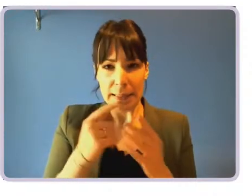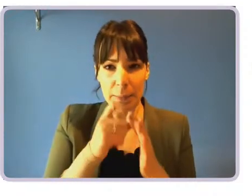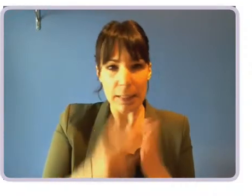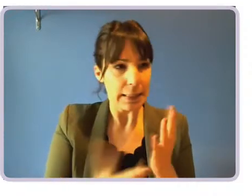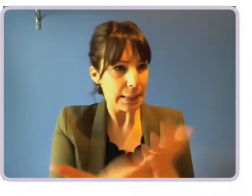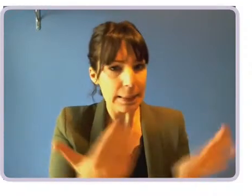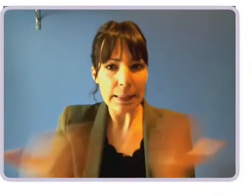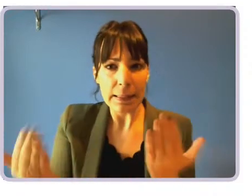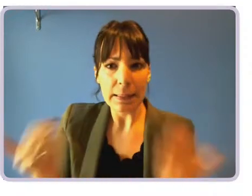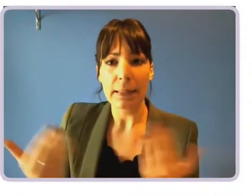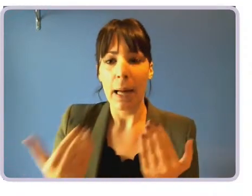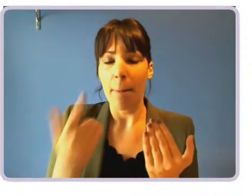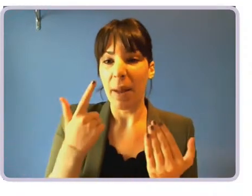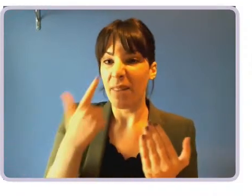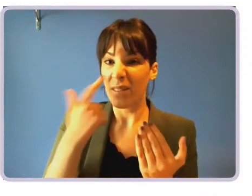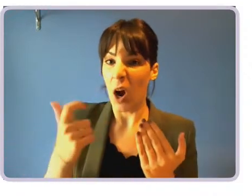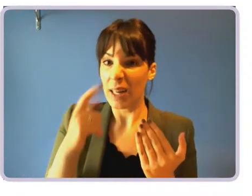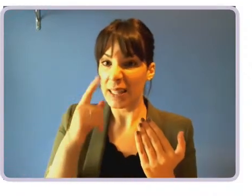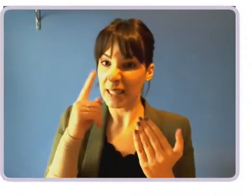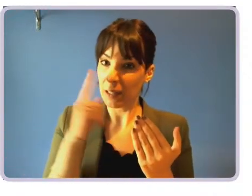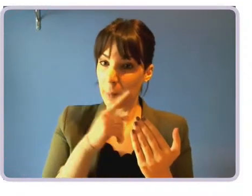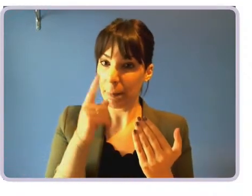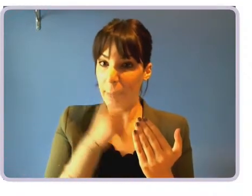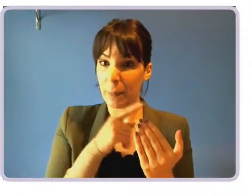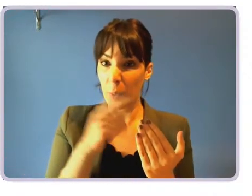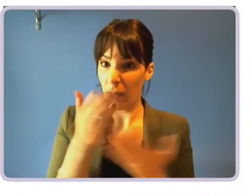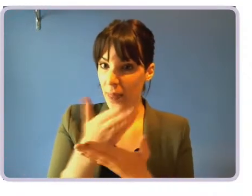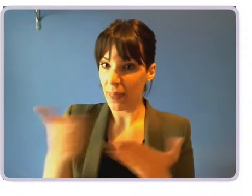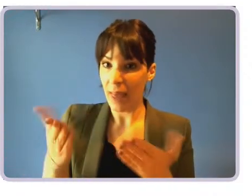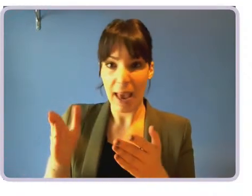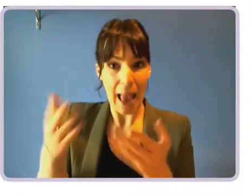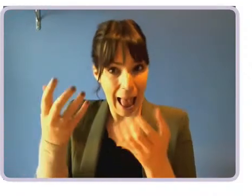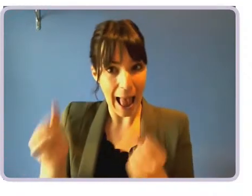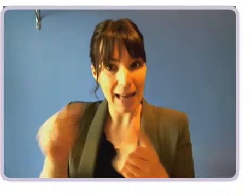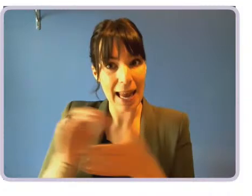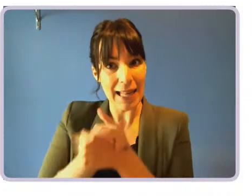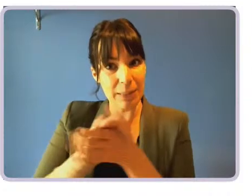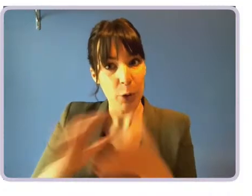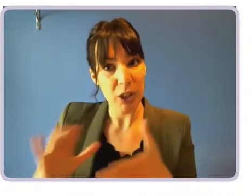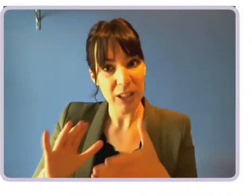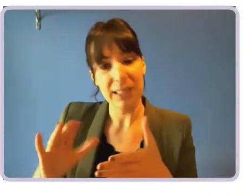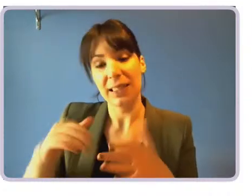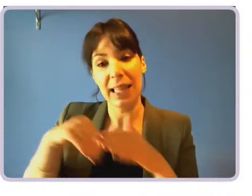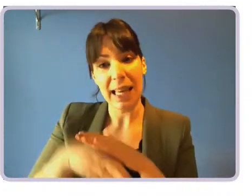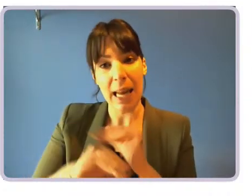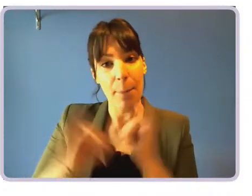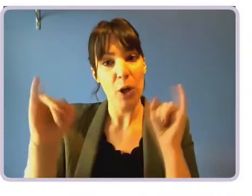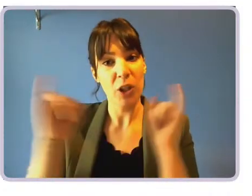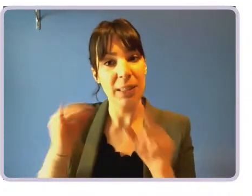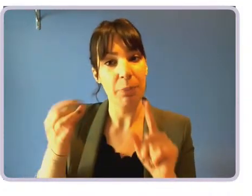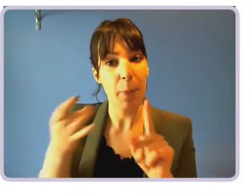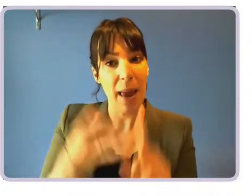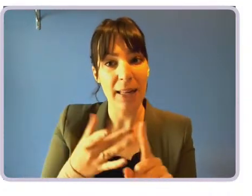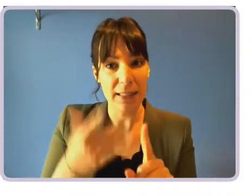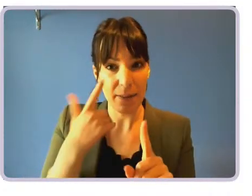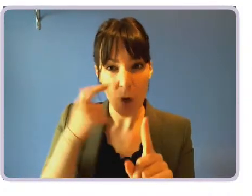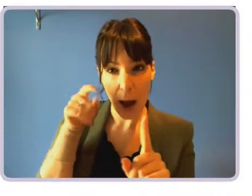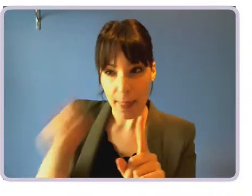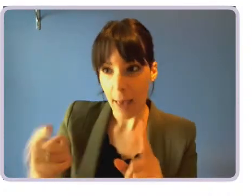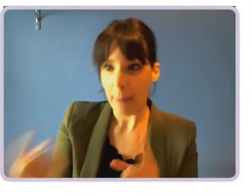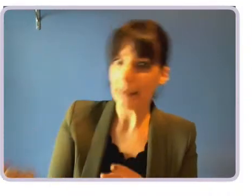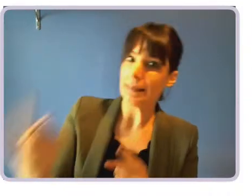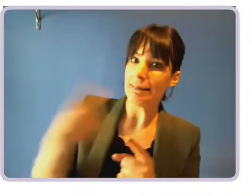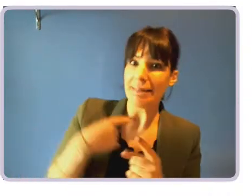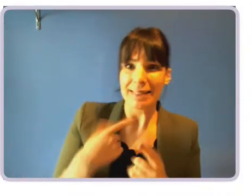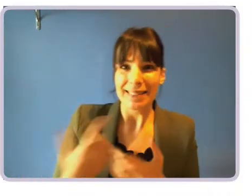and resourcing people with disability who were also experts in emergency preparedness, and beginning to share information together about